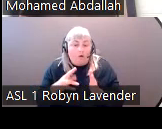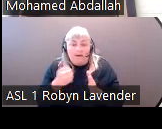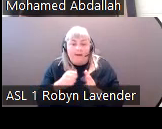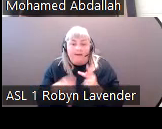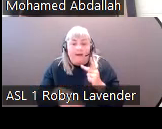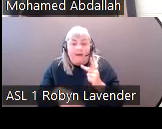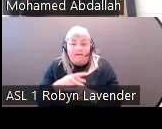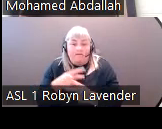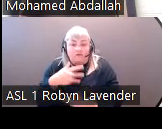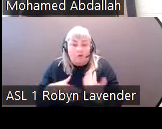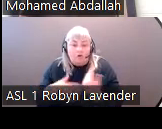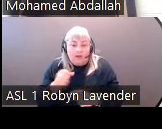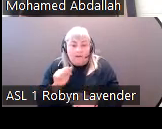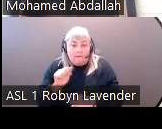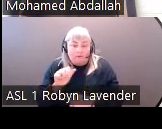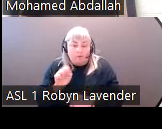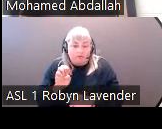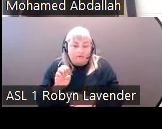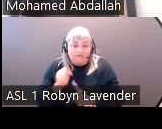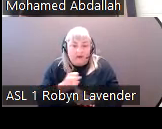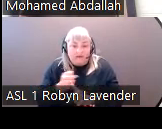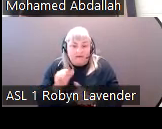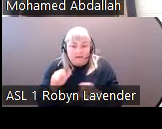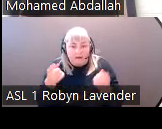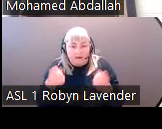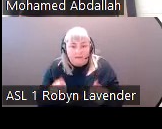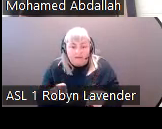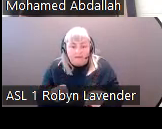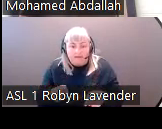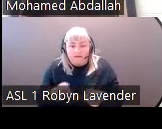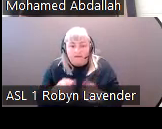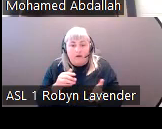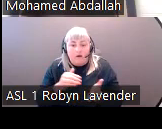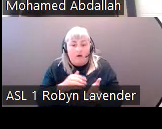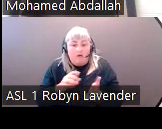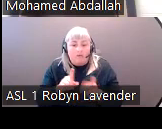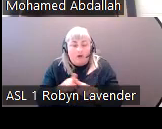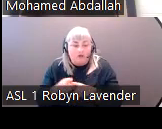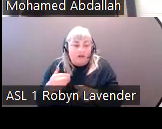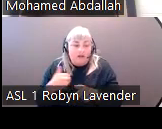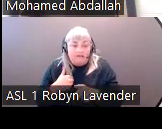violence happens. There's also the absence of